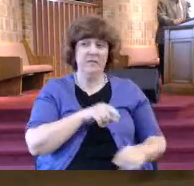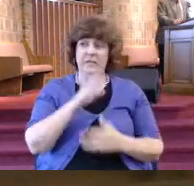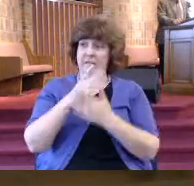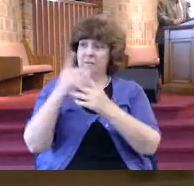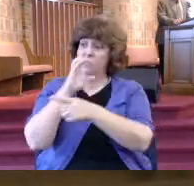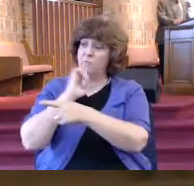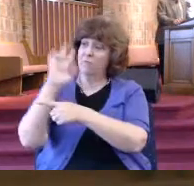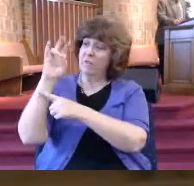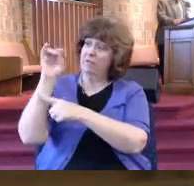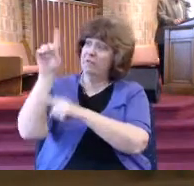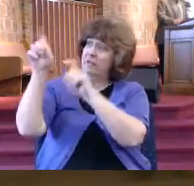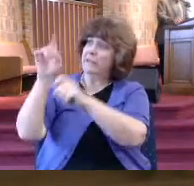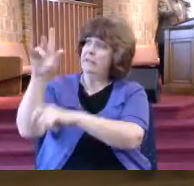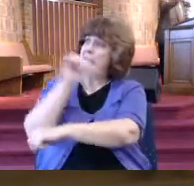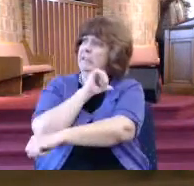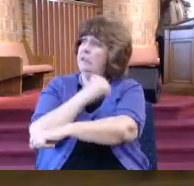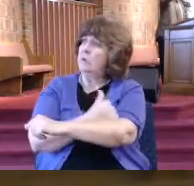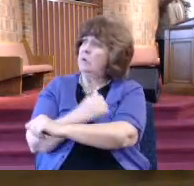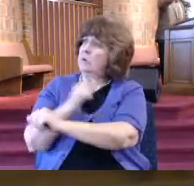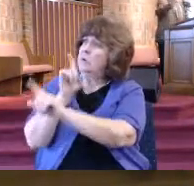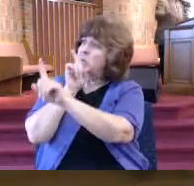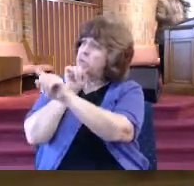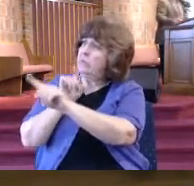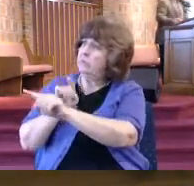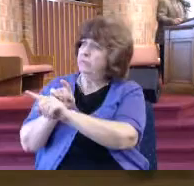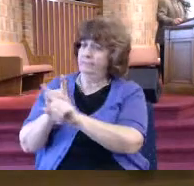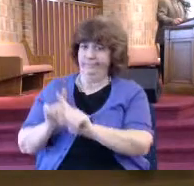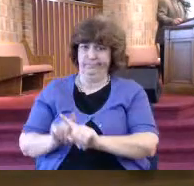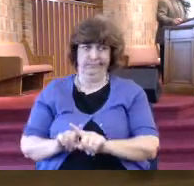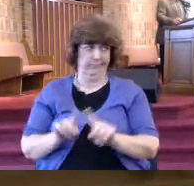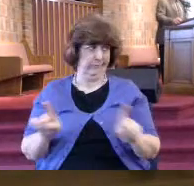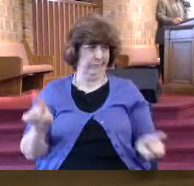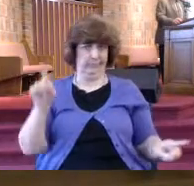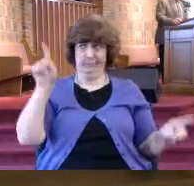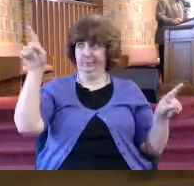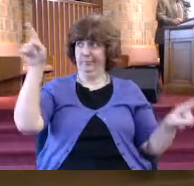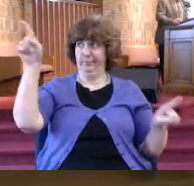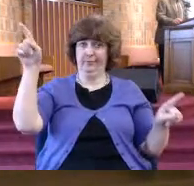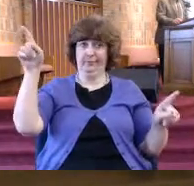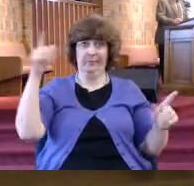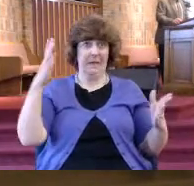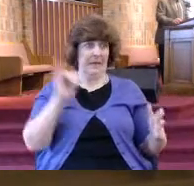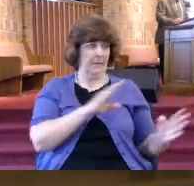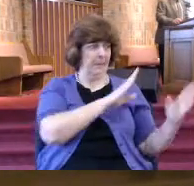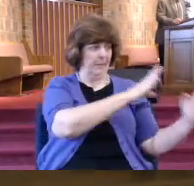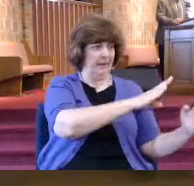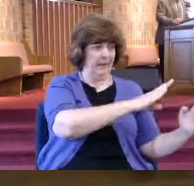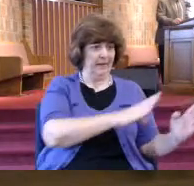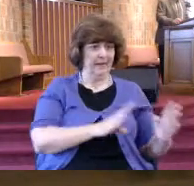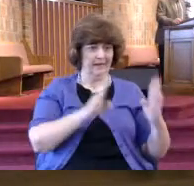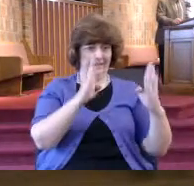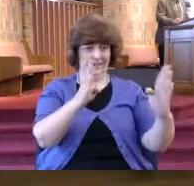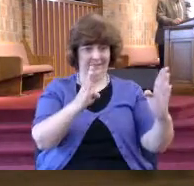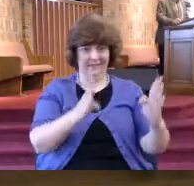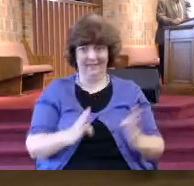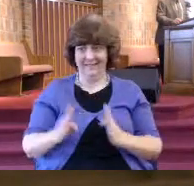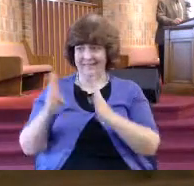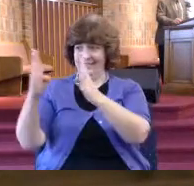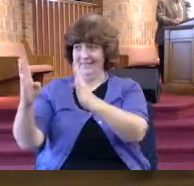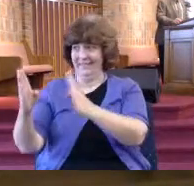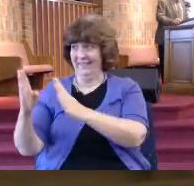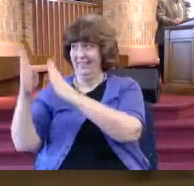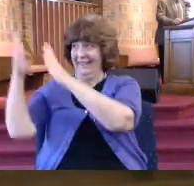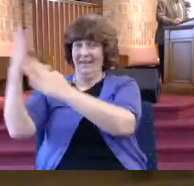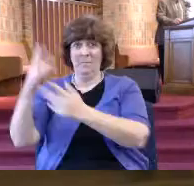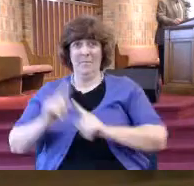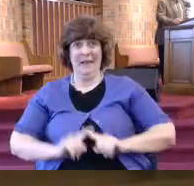70s. And maybe as we go age to age, bracket by bracket, we might find a significant difference